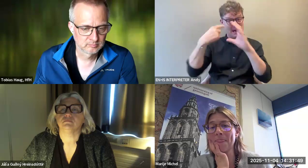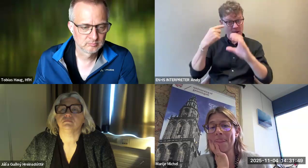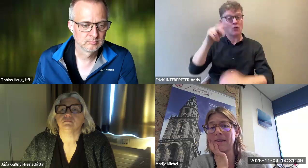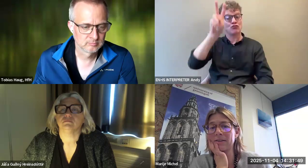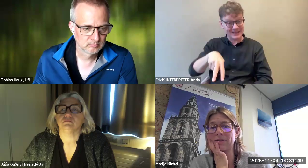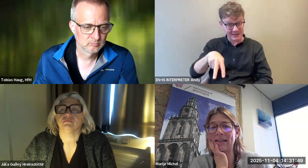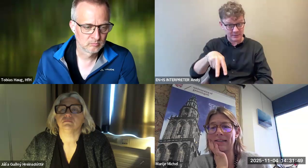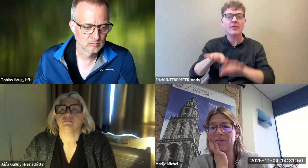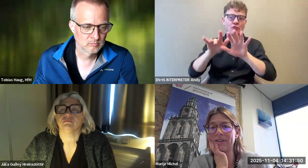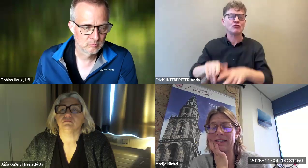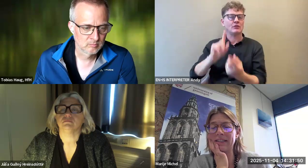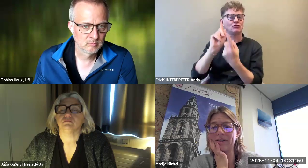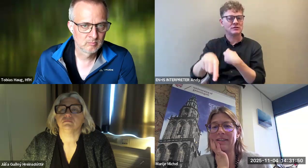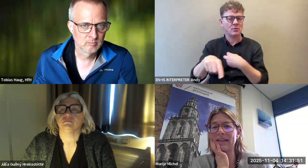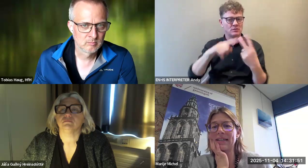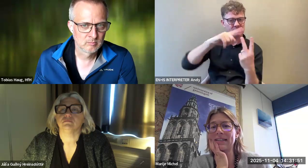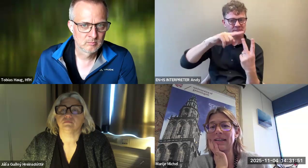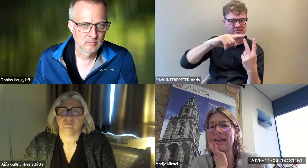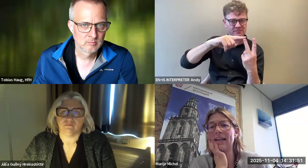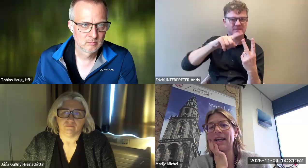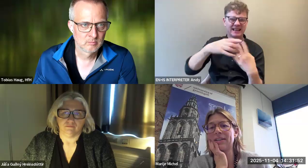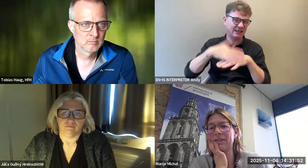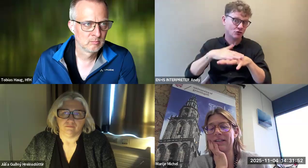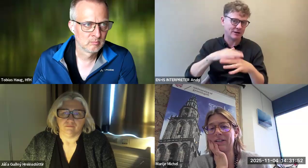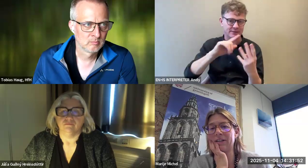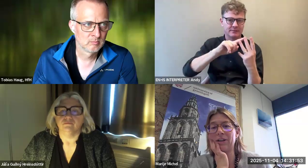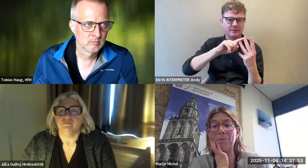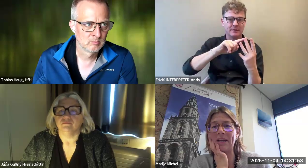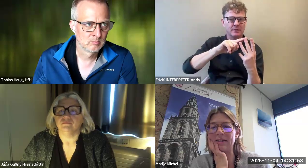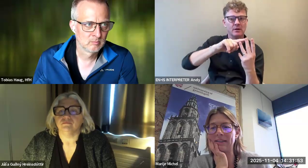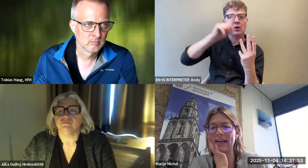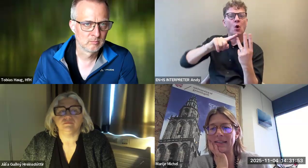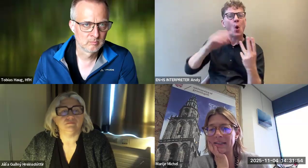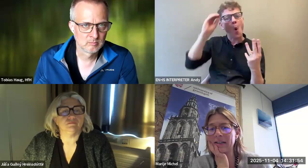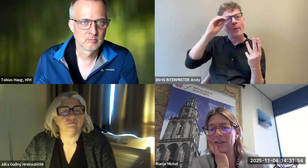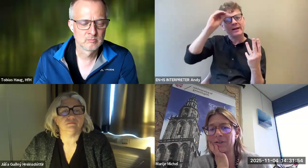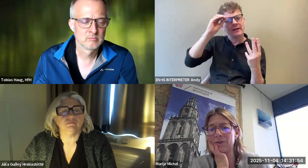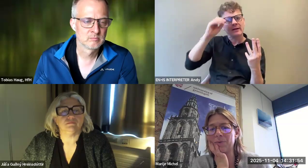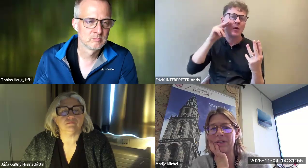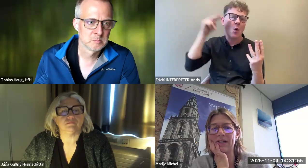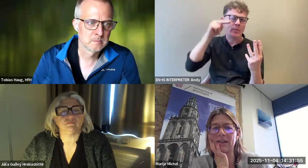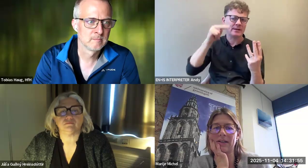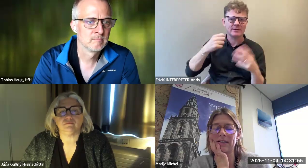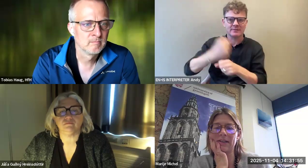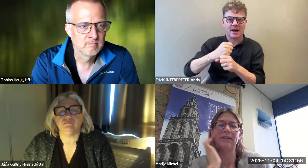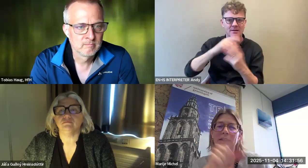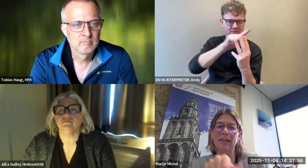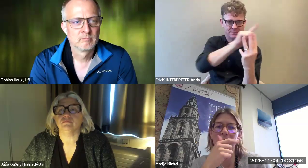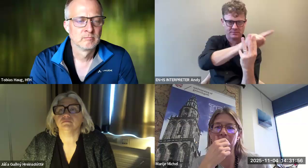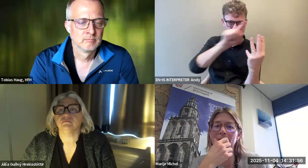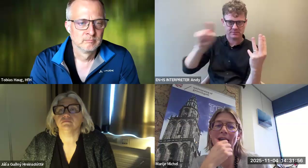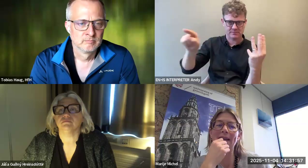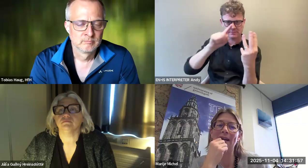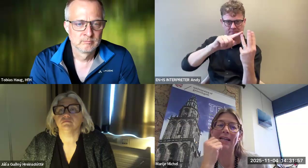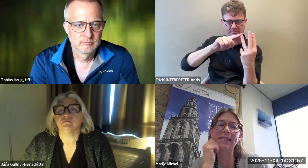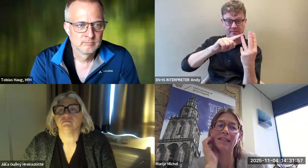response. So that's already an integrated task. And they had an opinion task. So where,